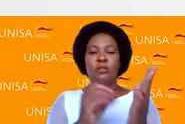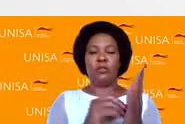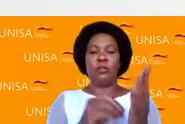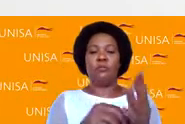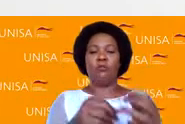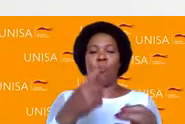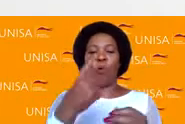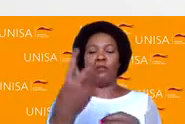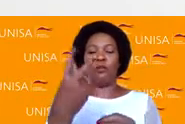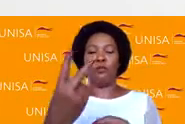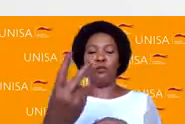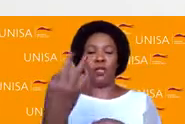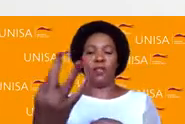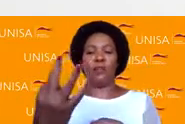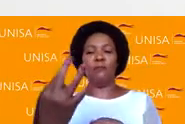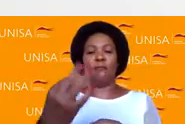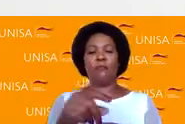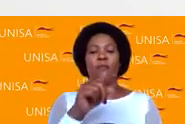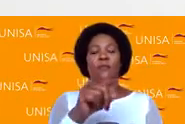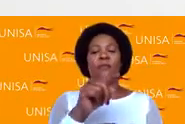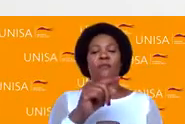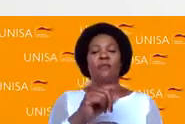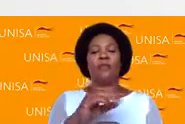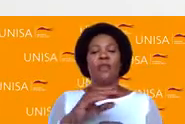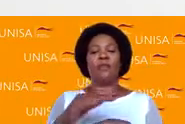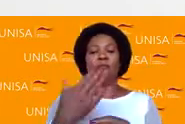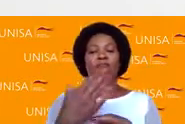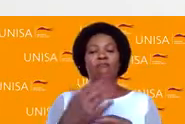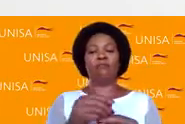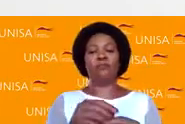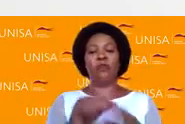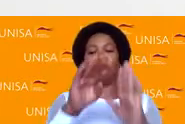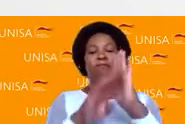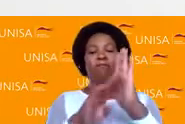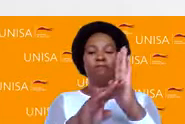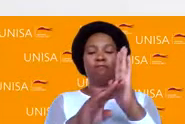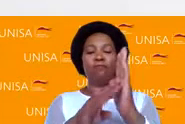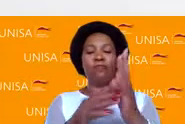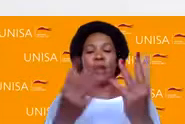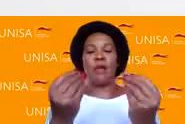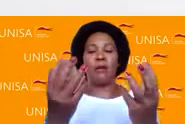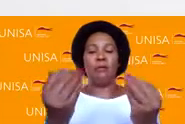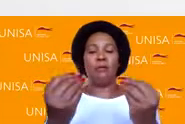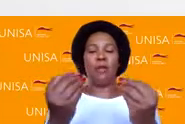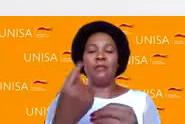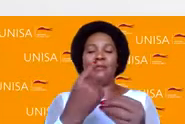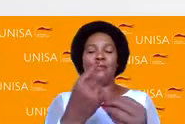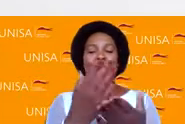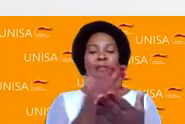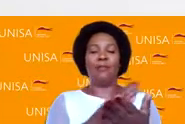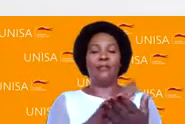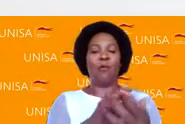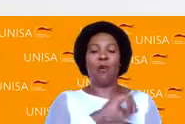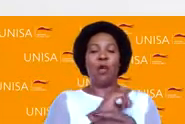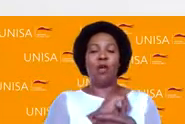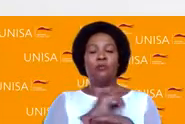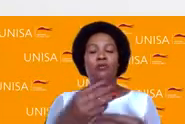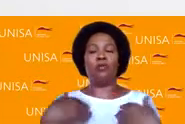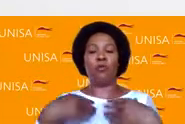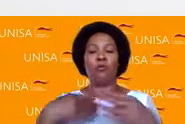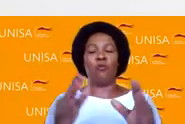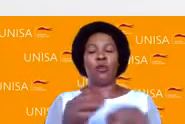1, 2, and 3. So we really want to reduce the numbers in each session because we want to open the mics and hear from